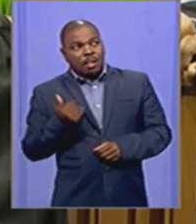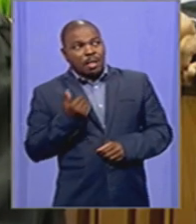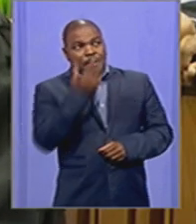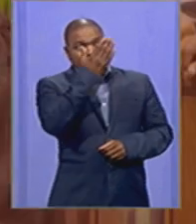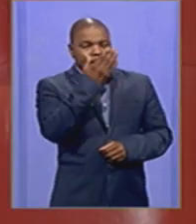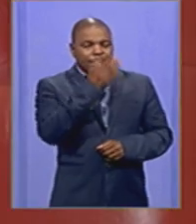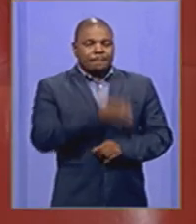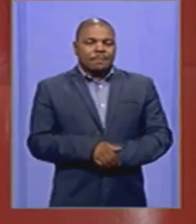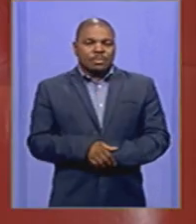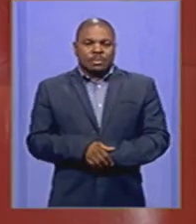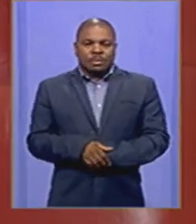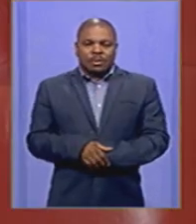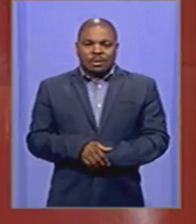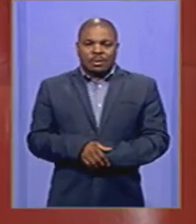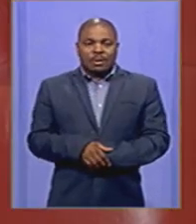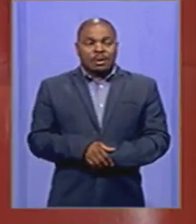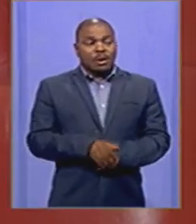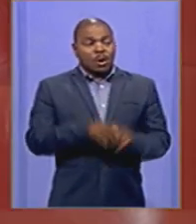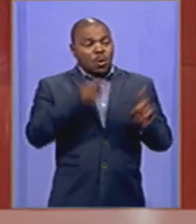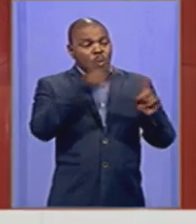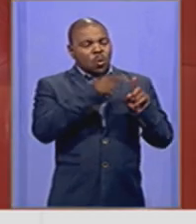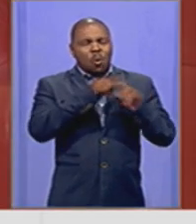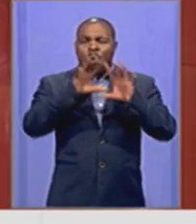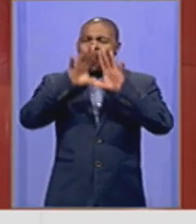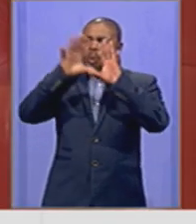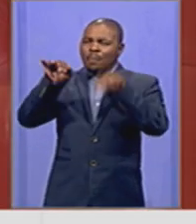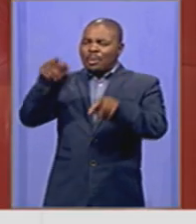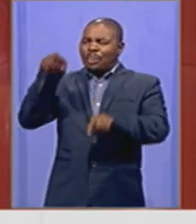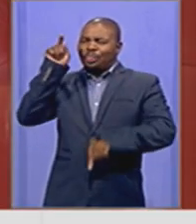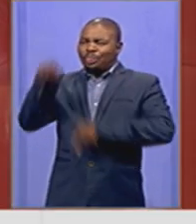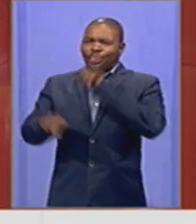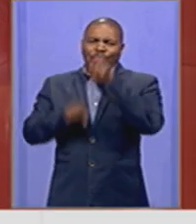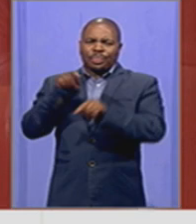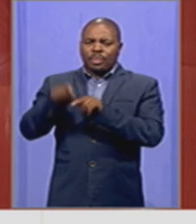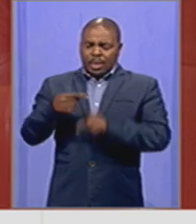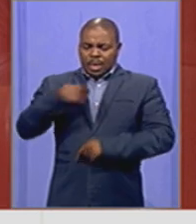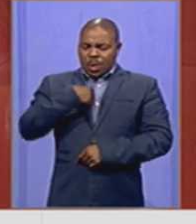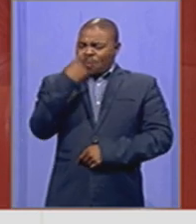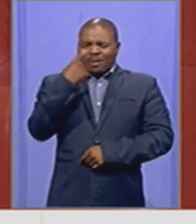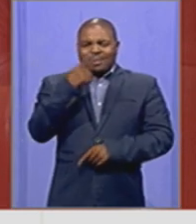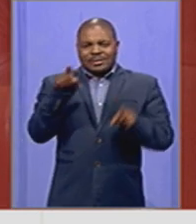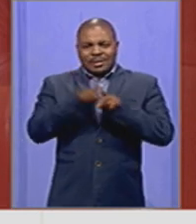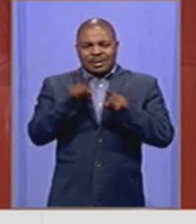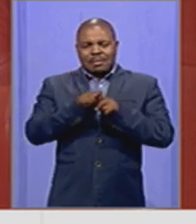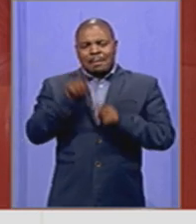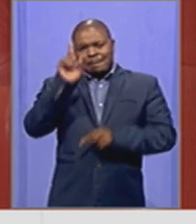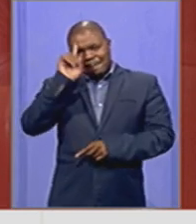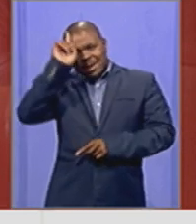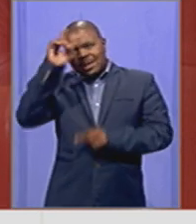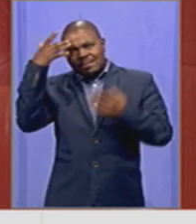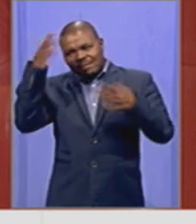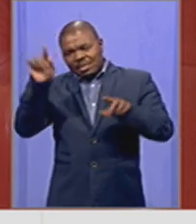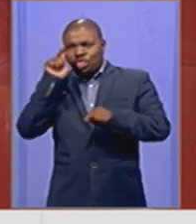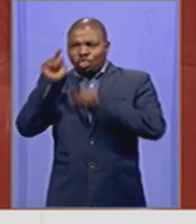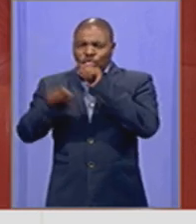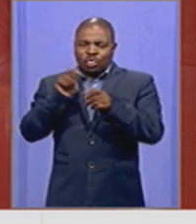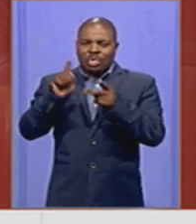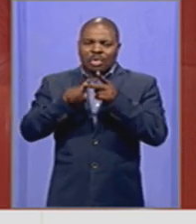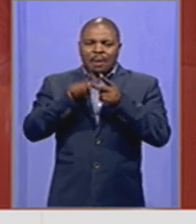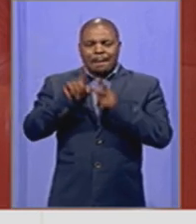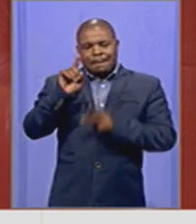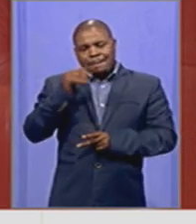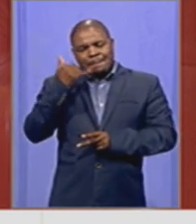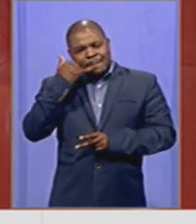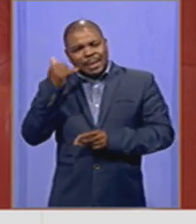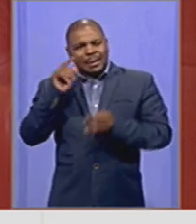He chooses to insult everyone. Remember, I'm not the only one he's insulting. He has insulted Madiba, he has insulted Thabo Mbeki, he